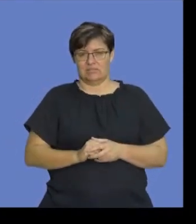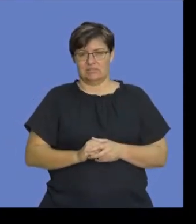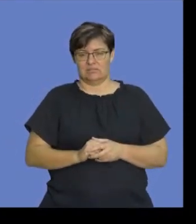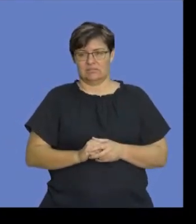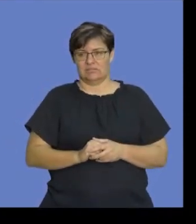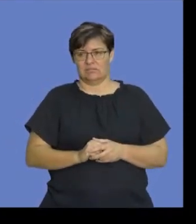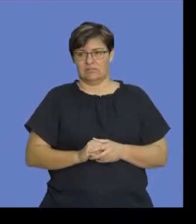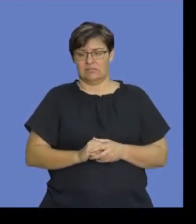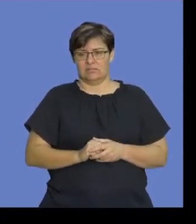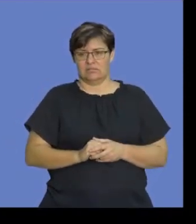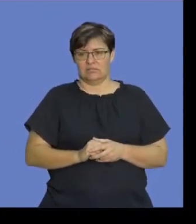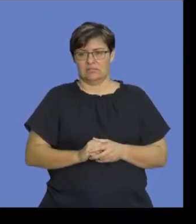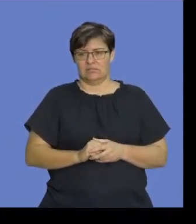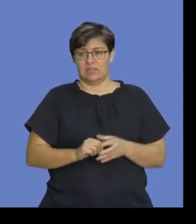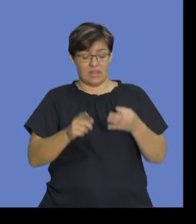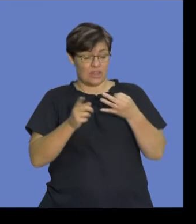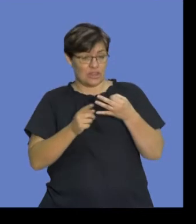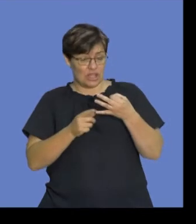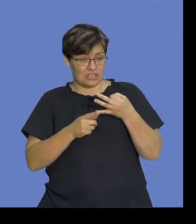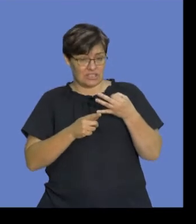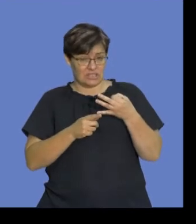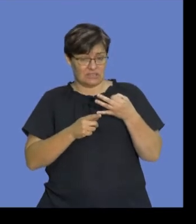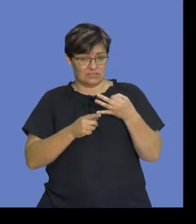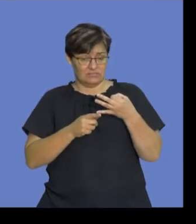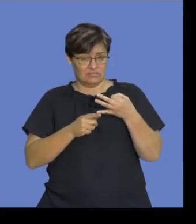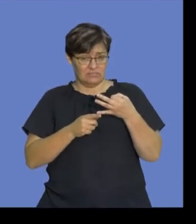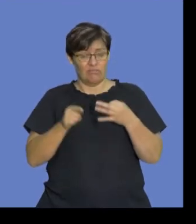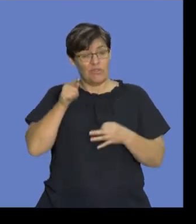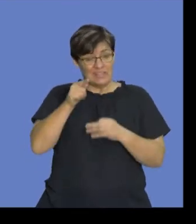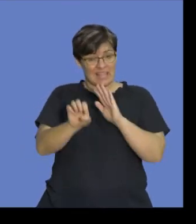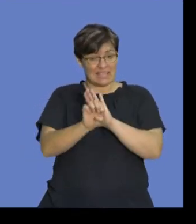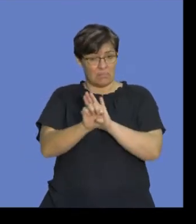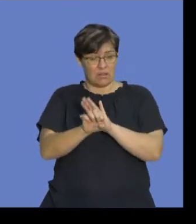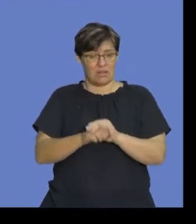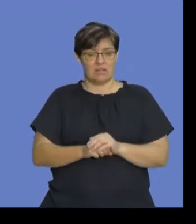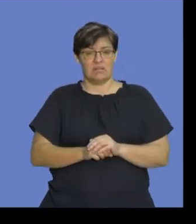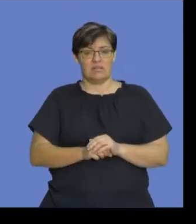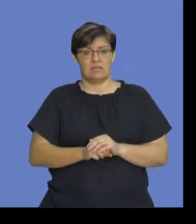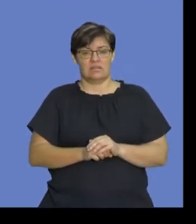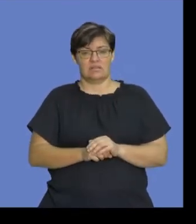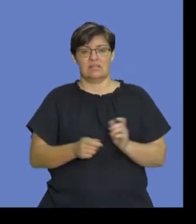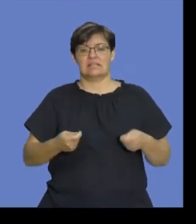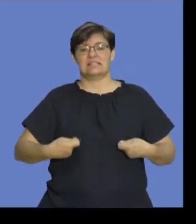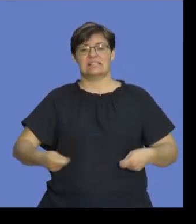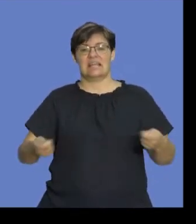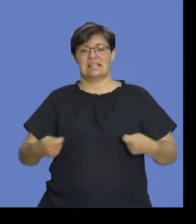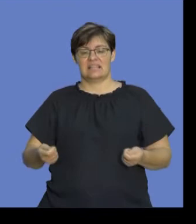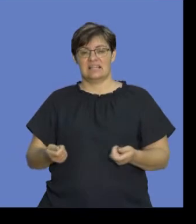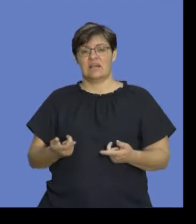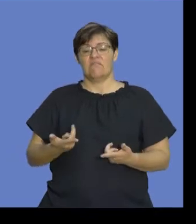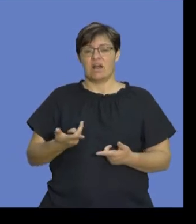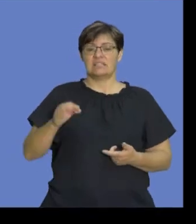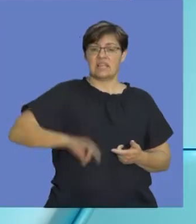have the third cost component, in this particular example of ours, would be the salaries and wages of